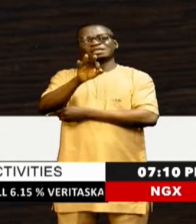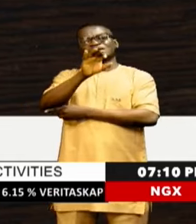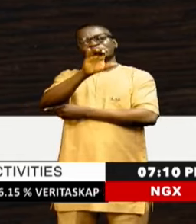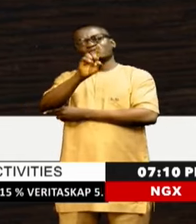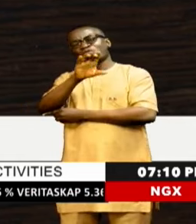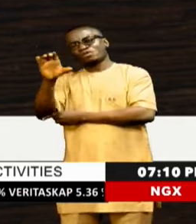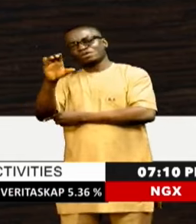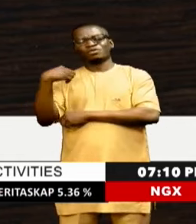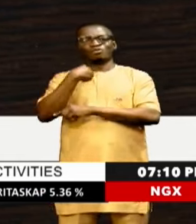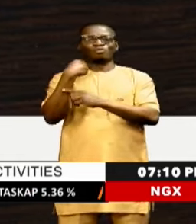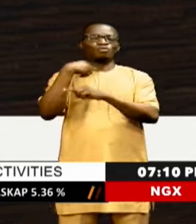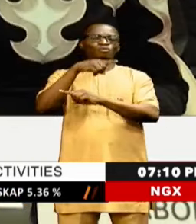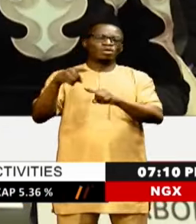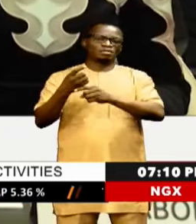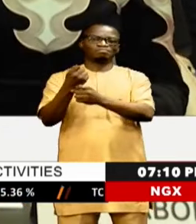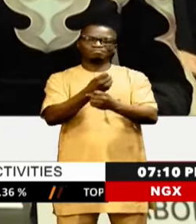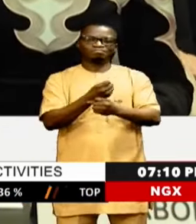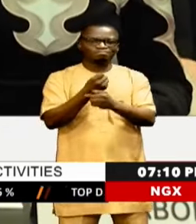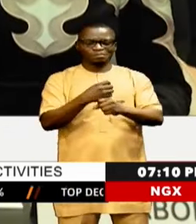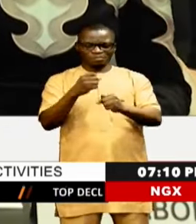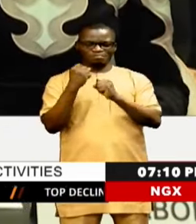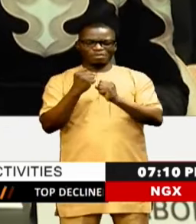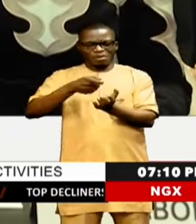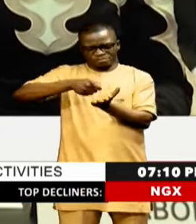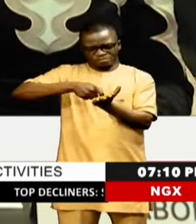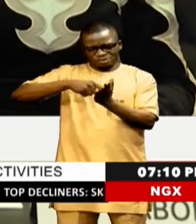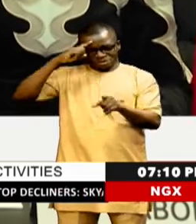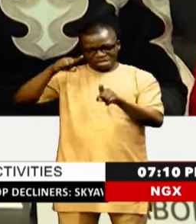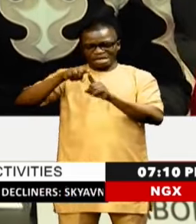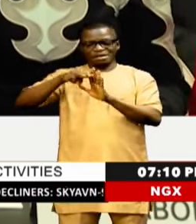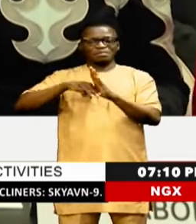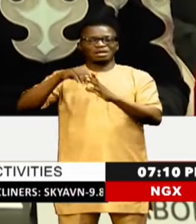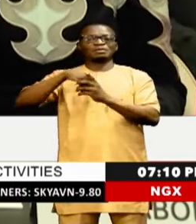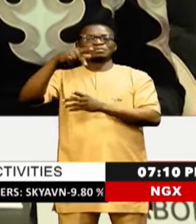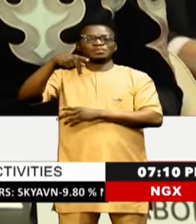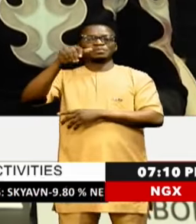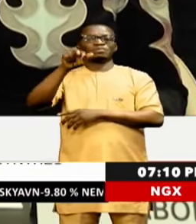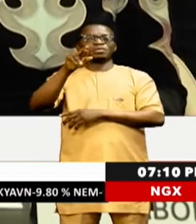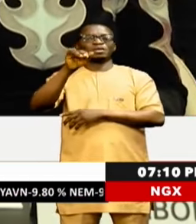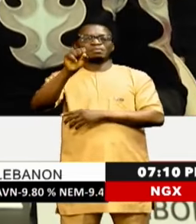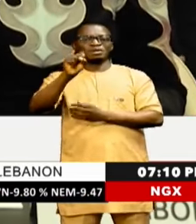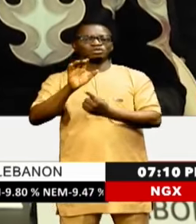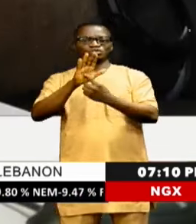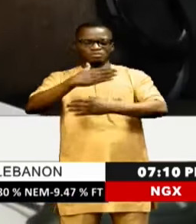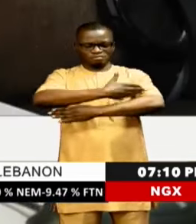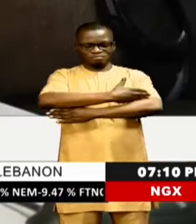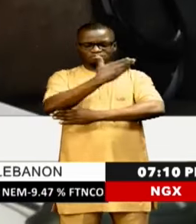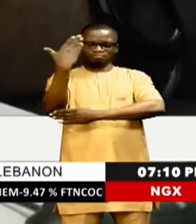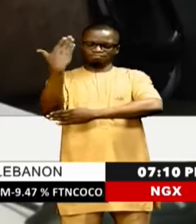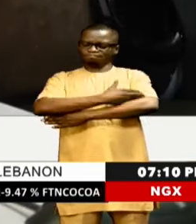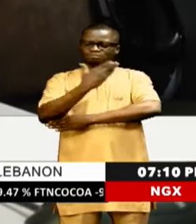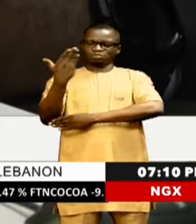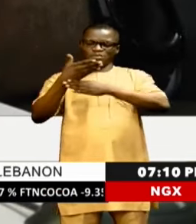when then colonial powers France and Spain signed a treaty in Paris, setting out the borders between the two